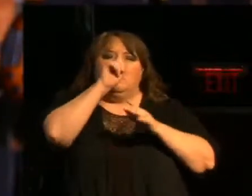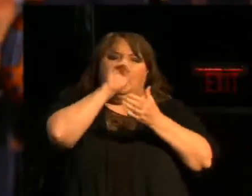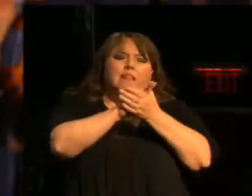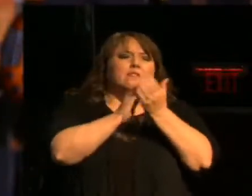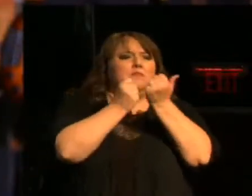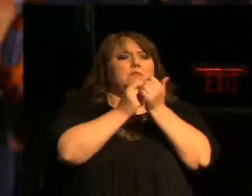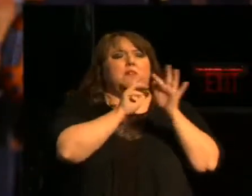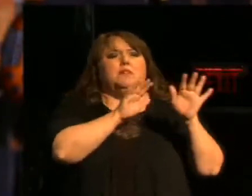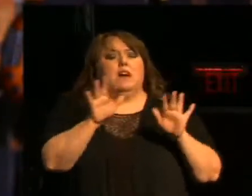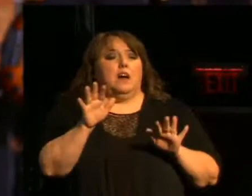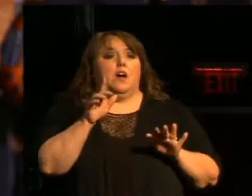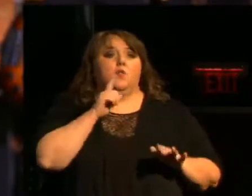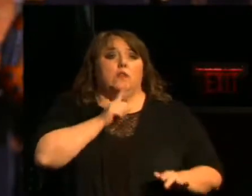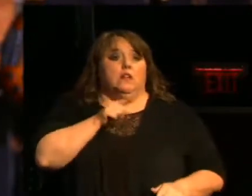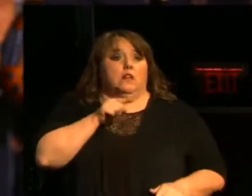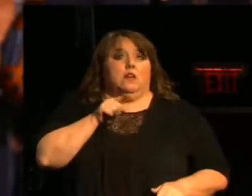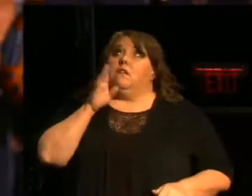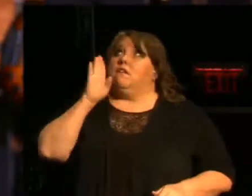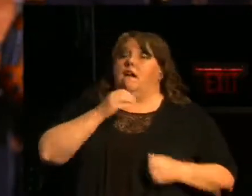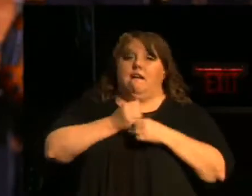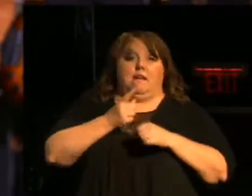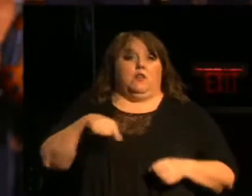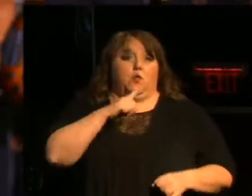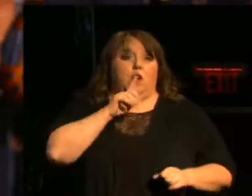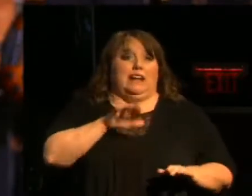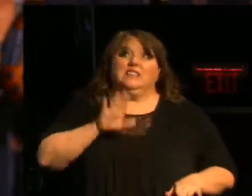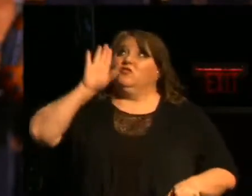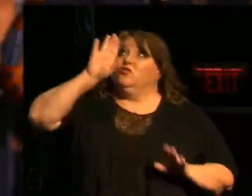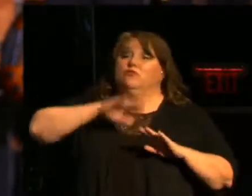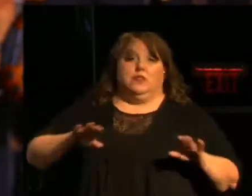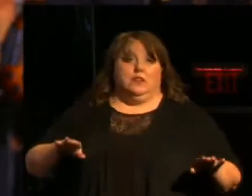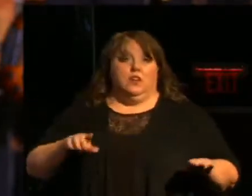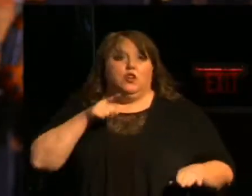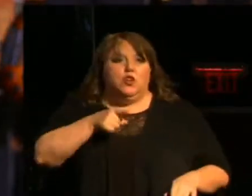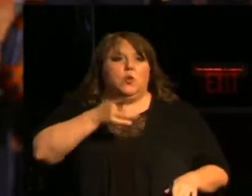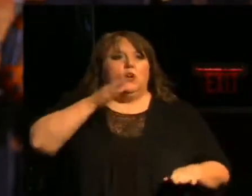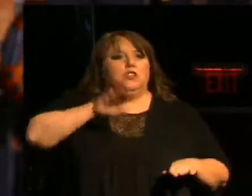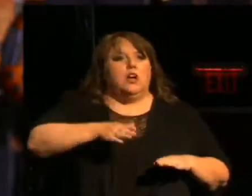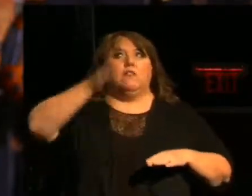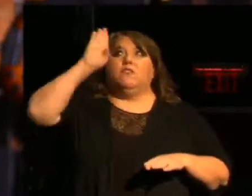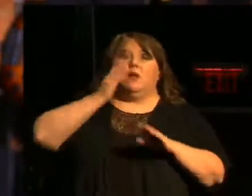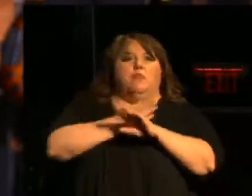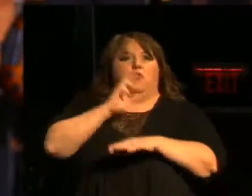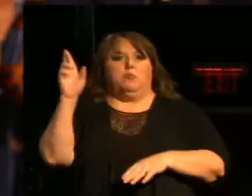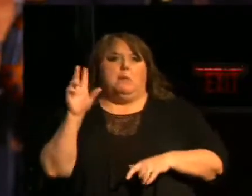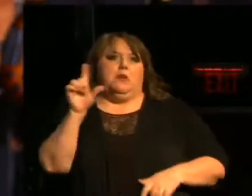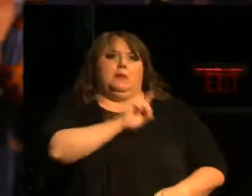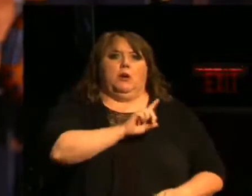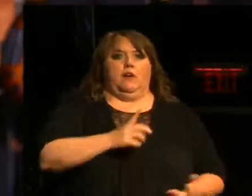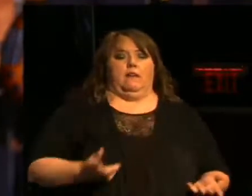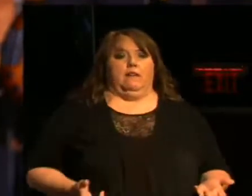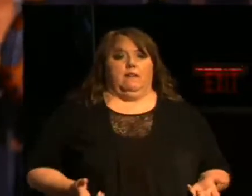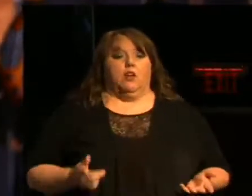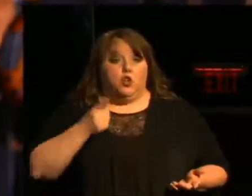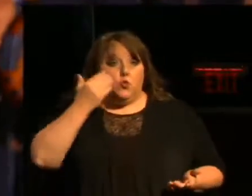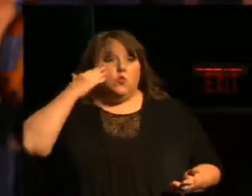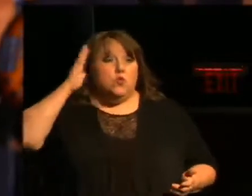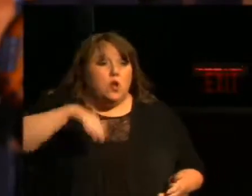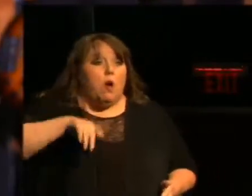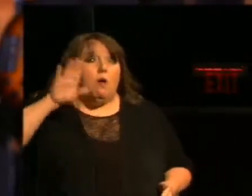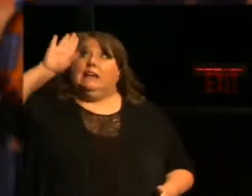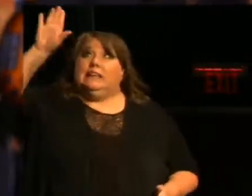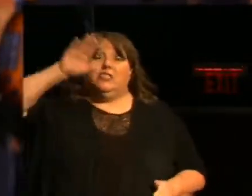not have been the same with one or two people. It was when we all sat down together, all ages, all races, all